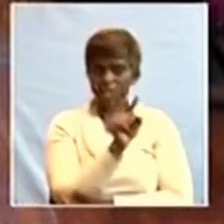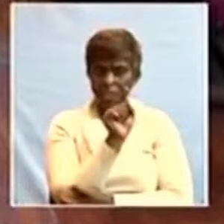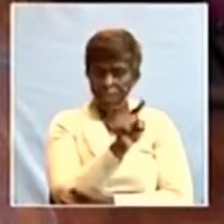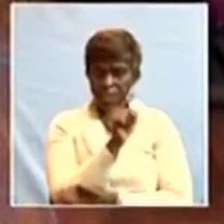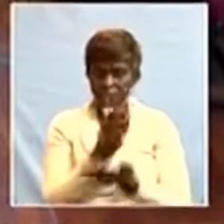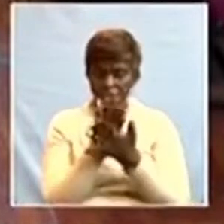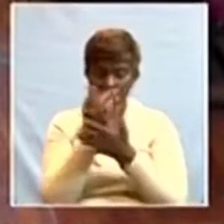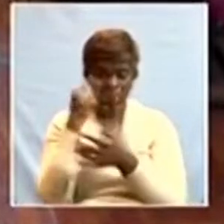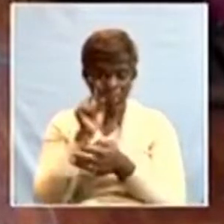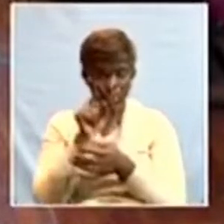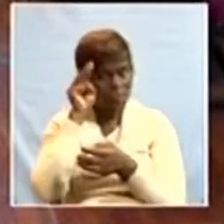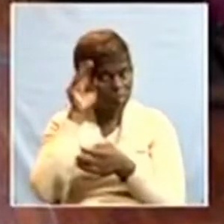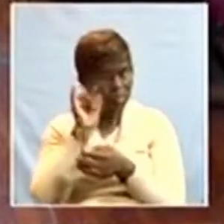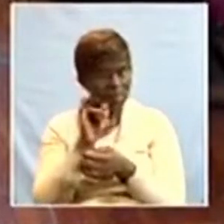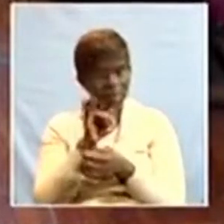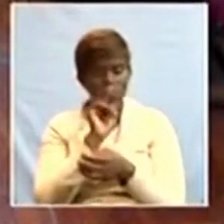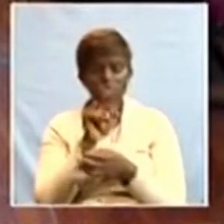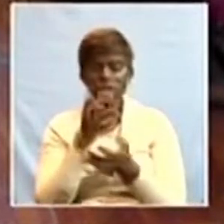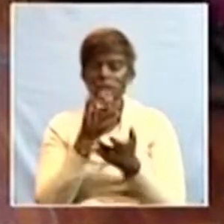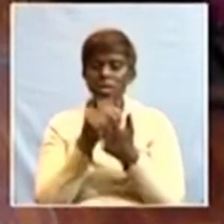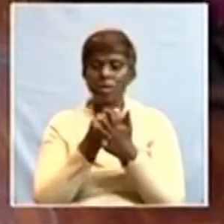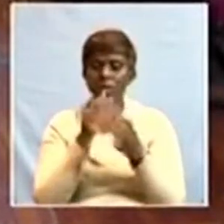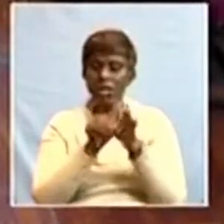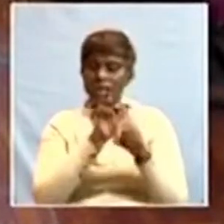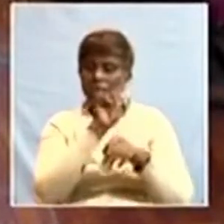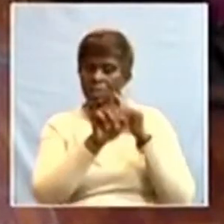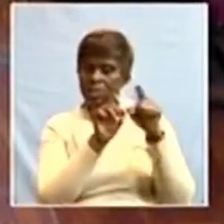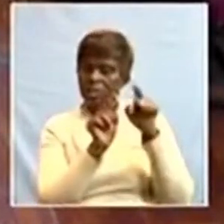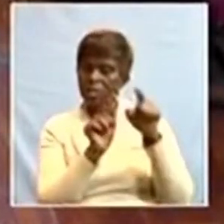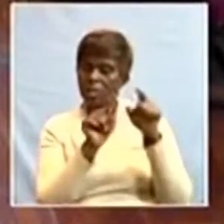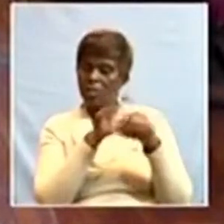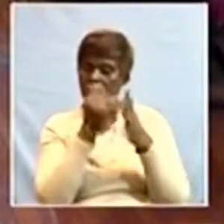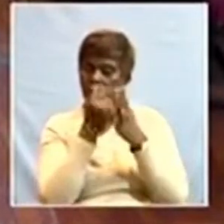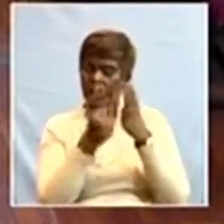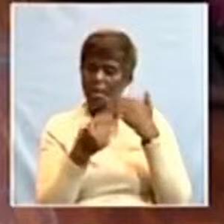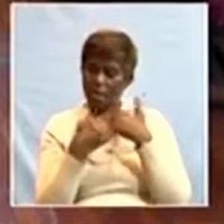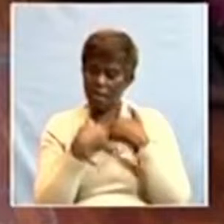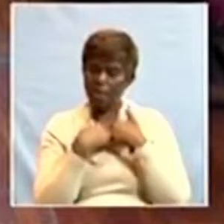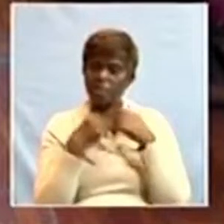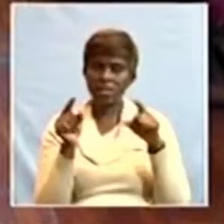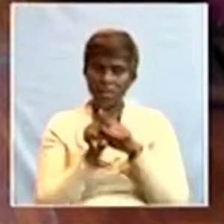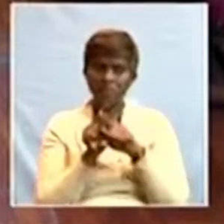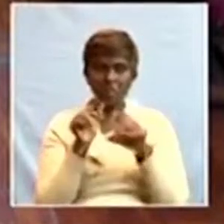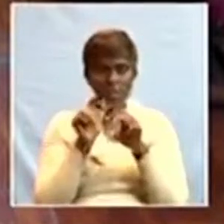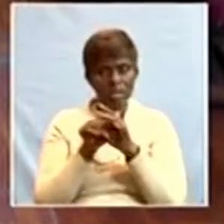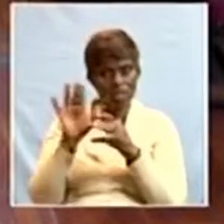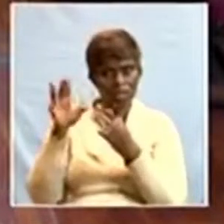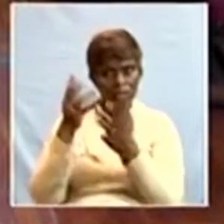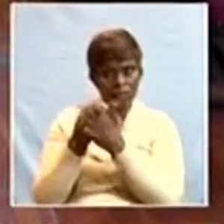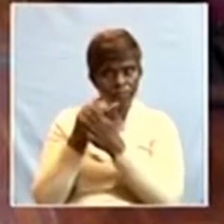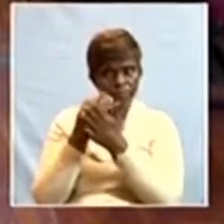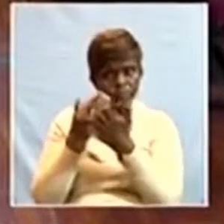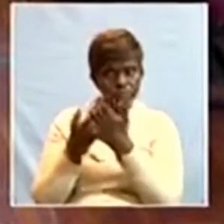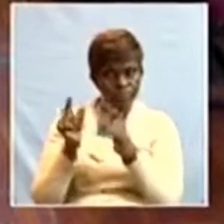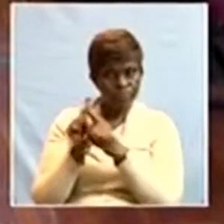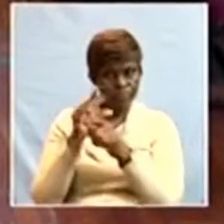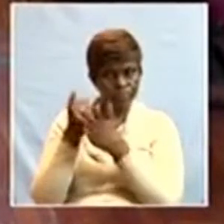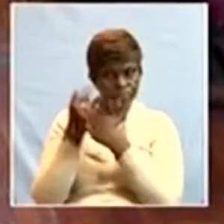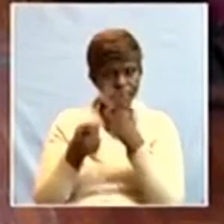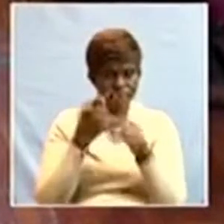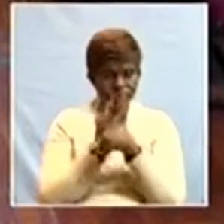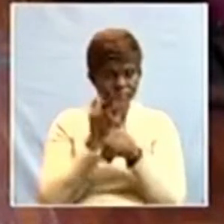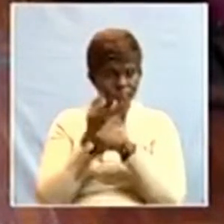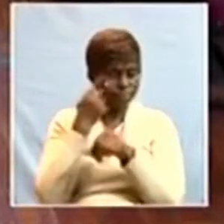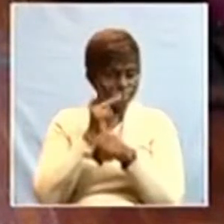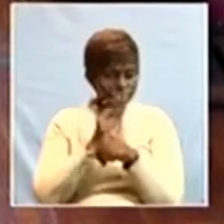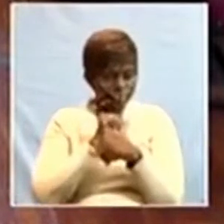submission of the ministry is that the funds in question were actually mocked by the Treasury, and thus it was difficult for